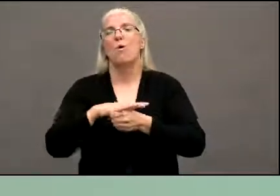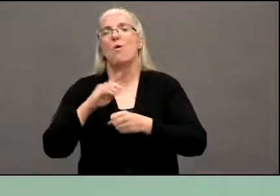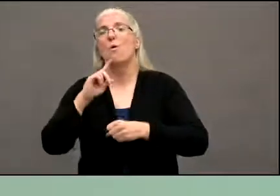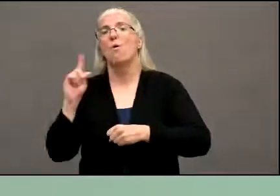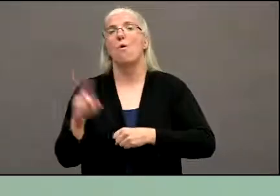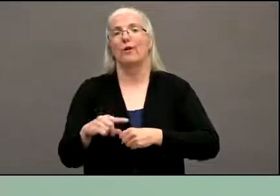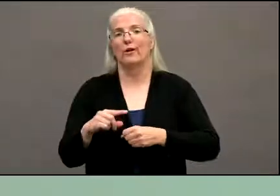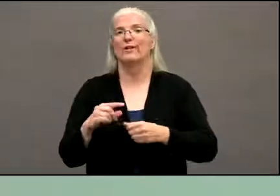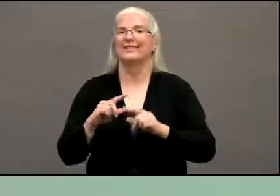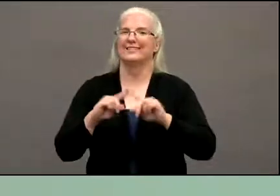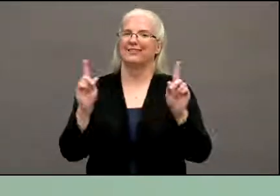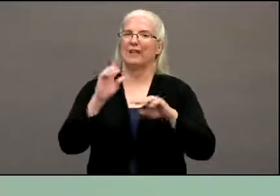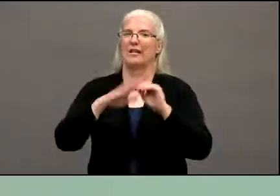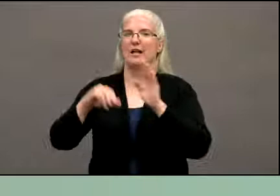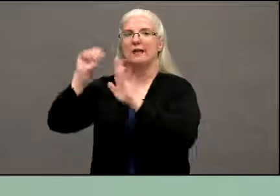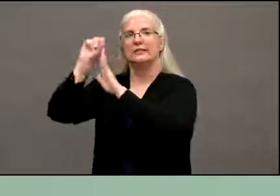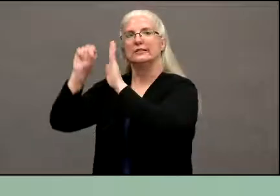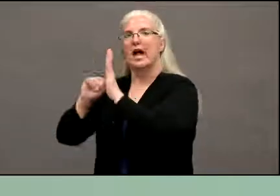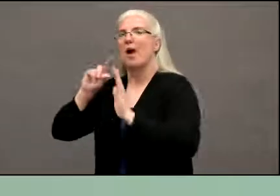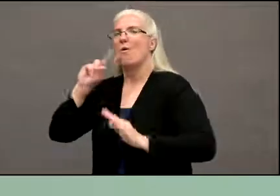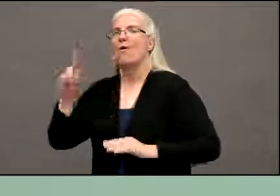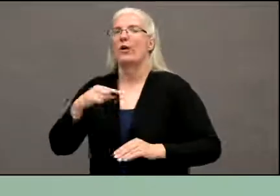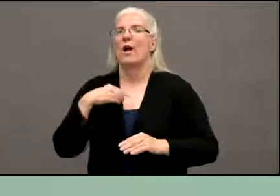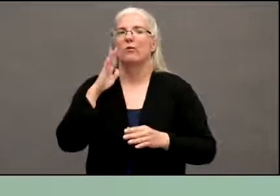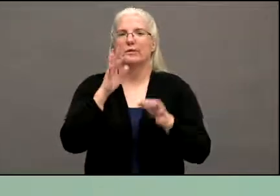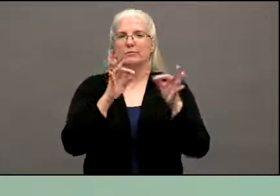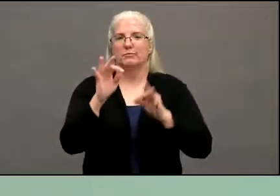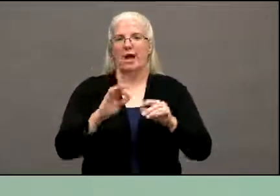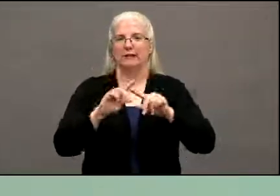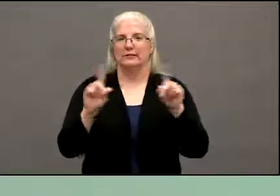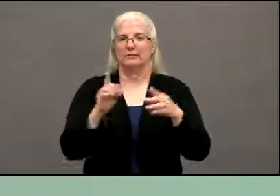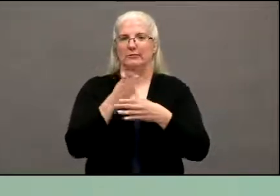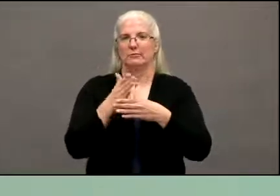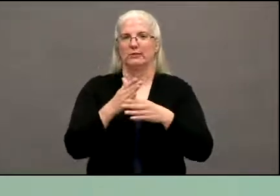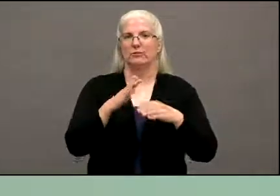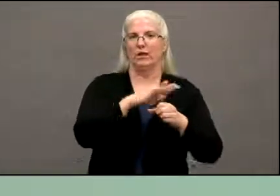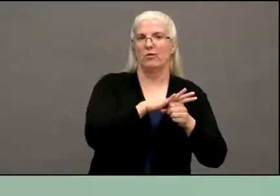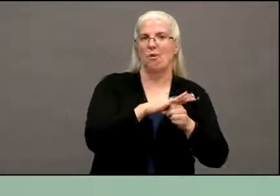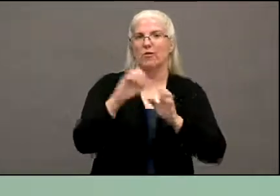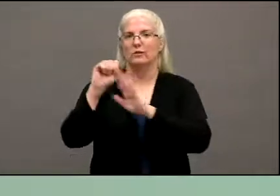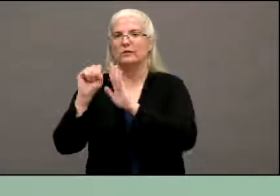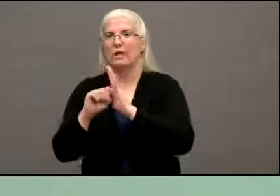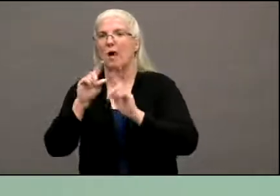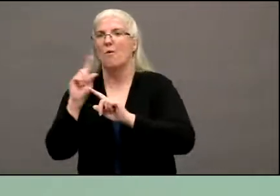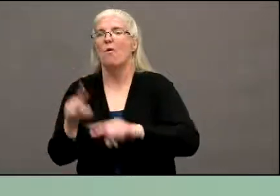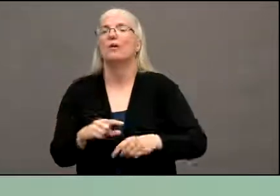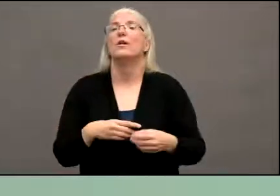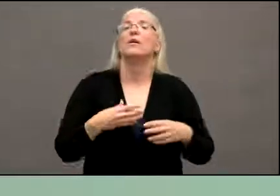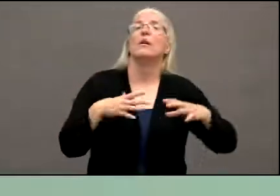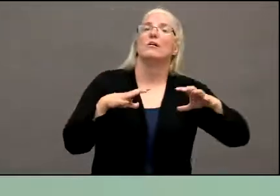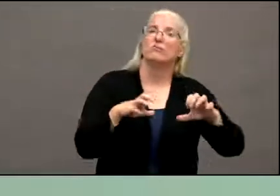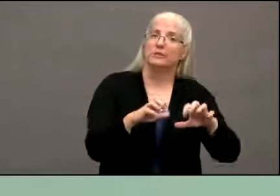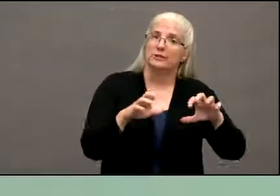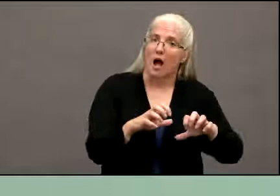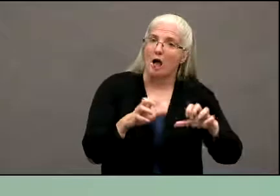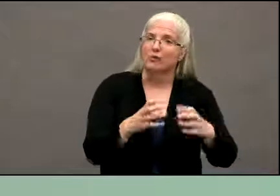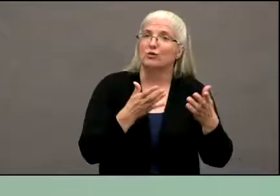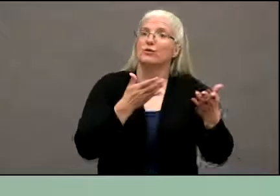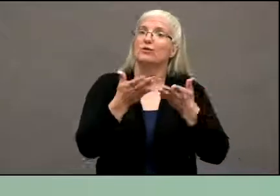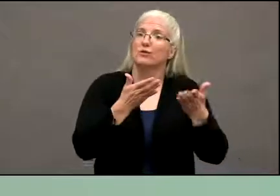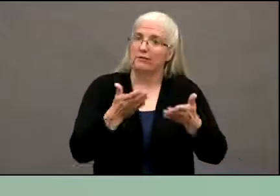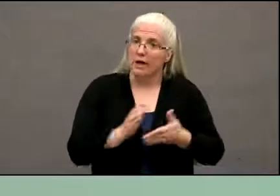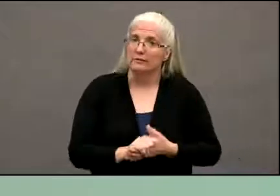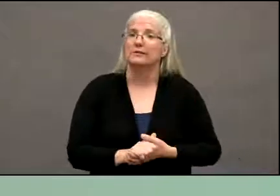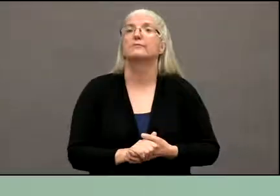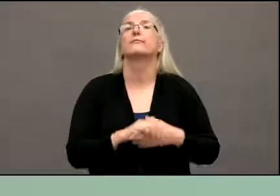going to talk about a bit more. Massage services and other additional services such as that are able to resume within